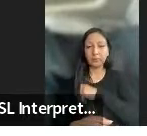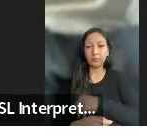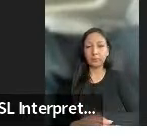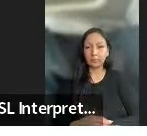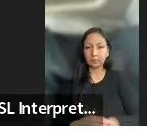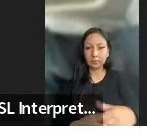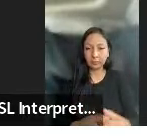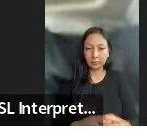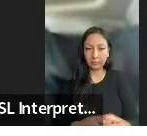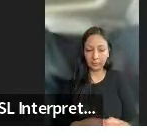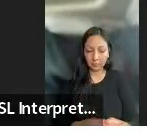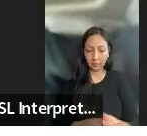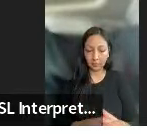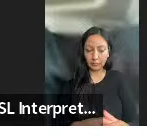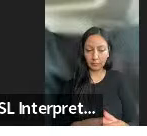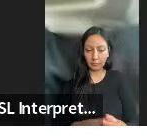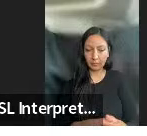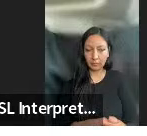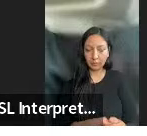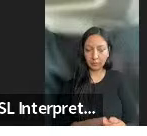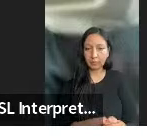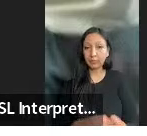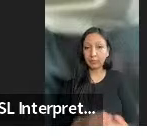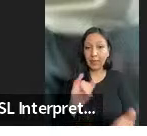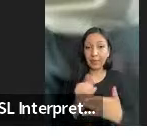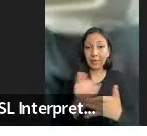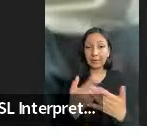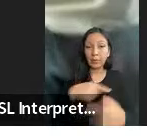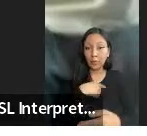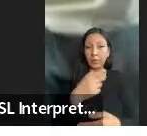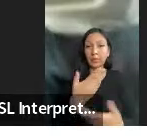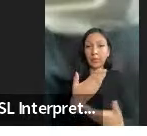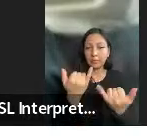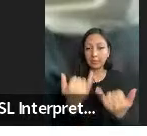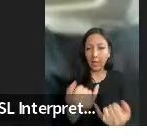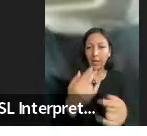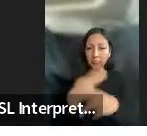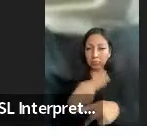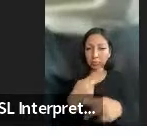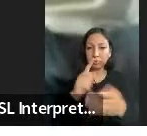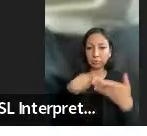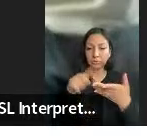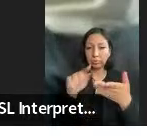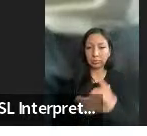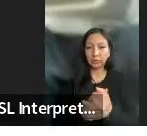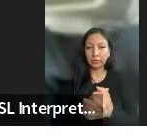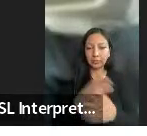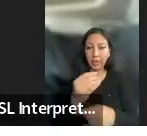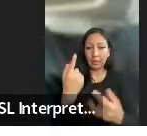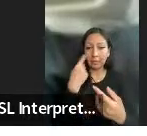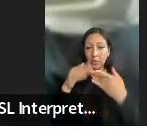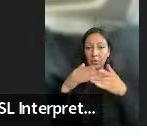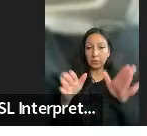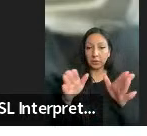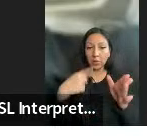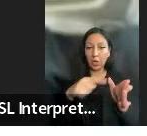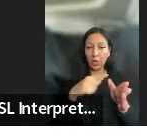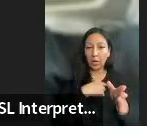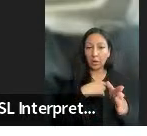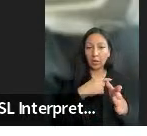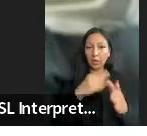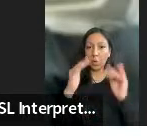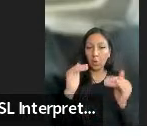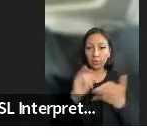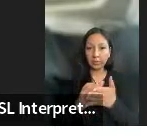Right, Nihilus. That's something that we are looking into. And in general, our hope is